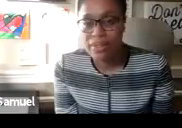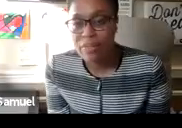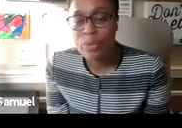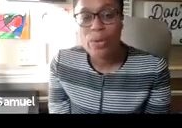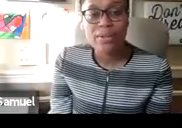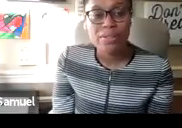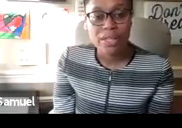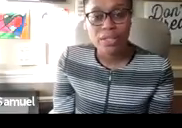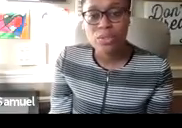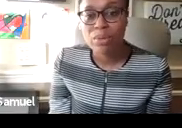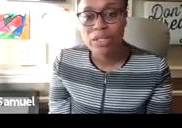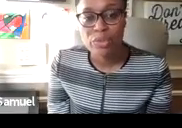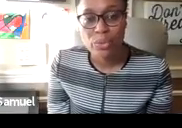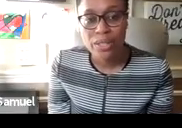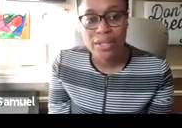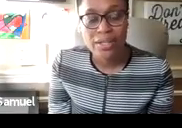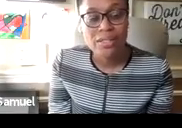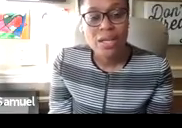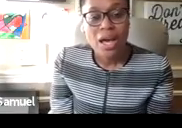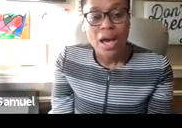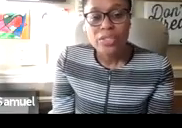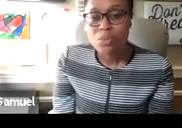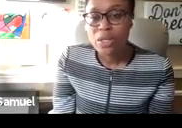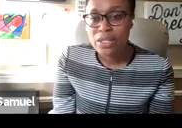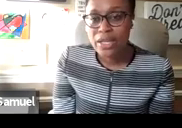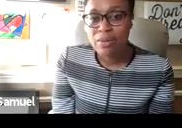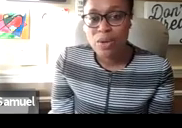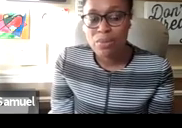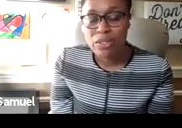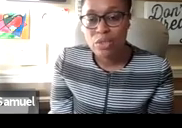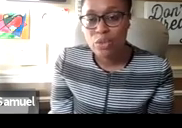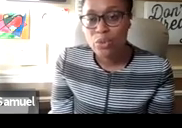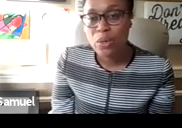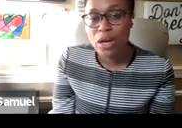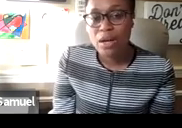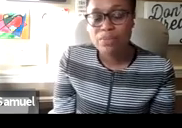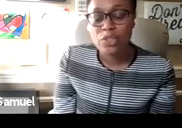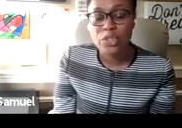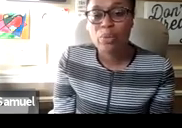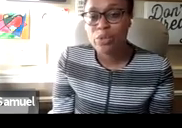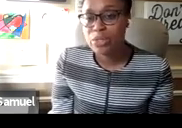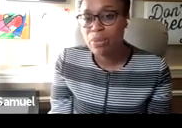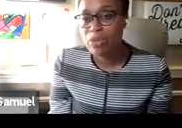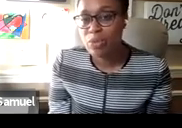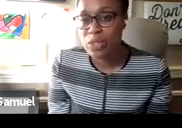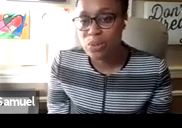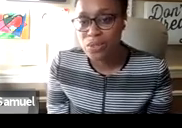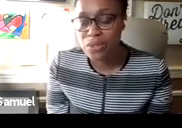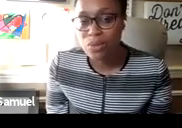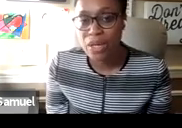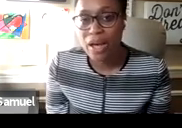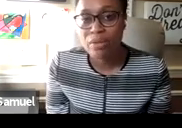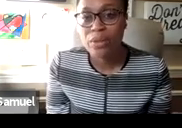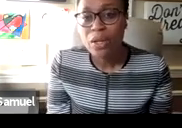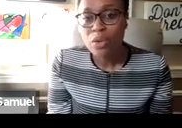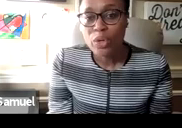Good evening, everyone. Thank you so much for joining us. I just wanted to take a moment to share with you some of the